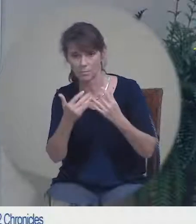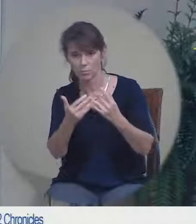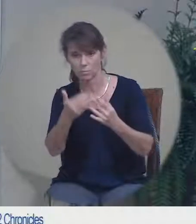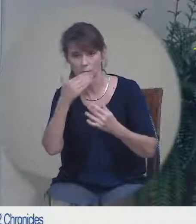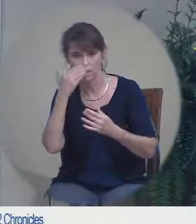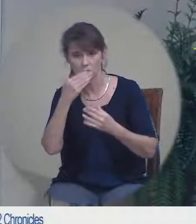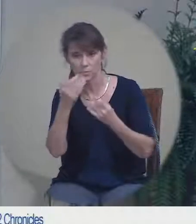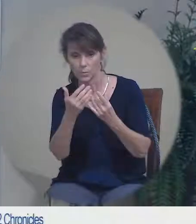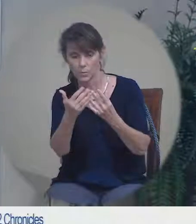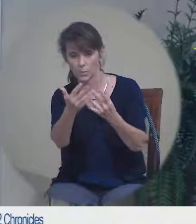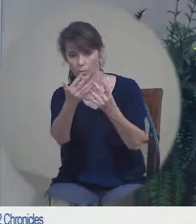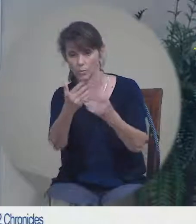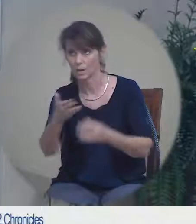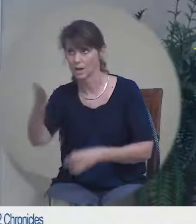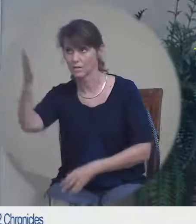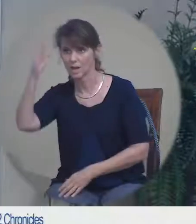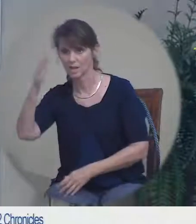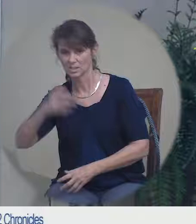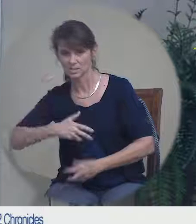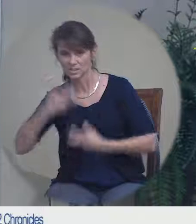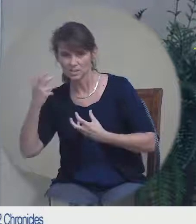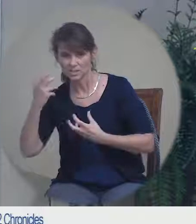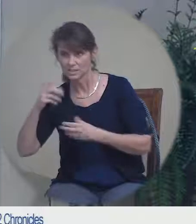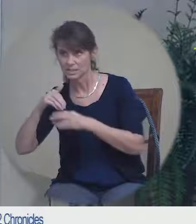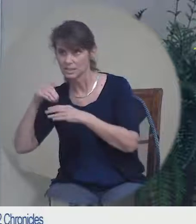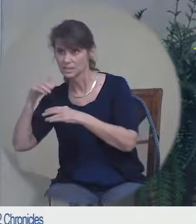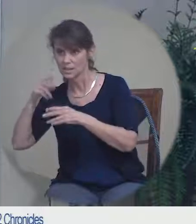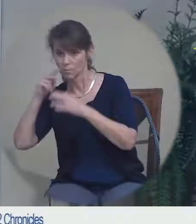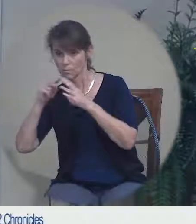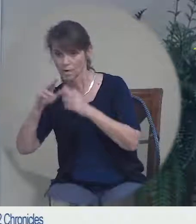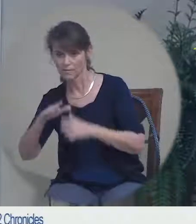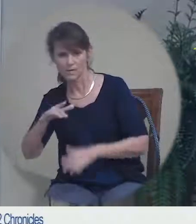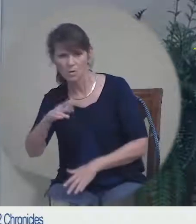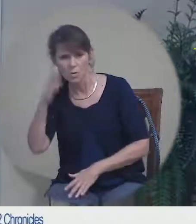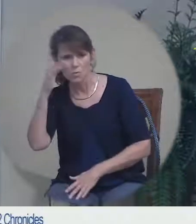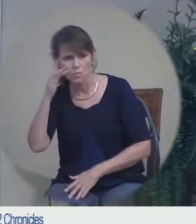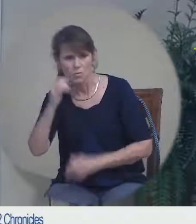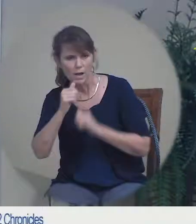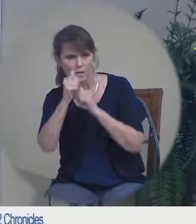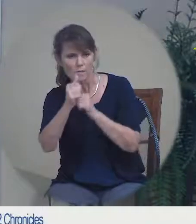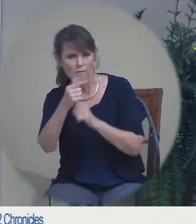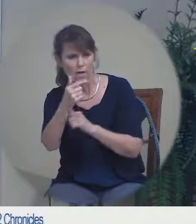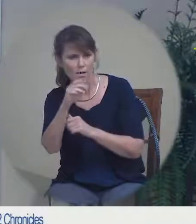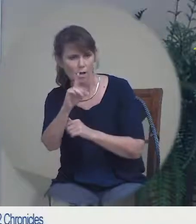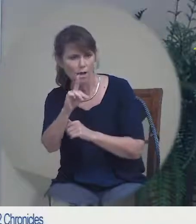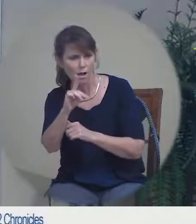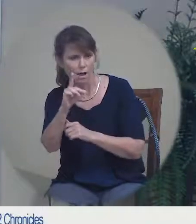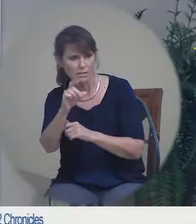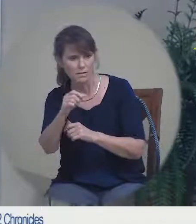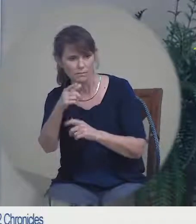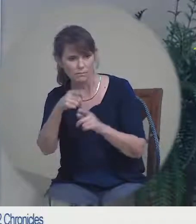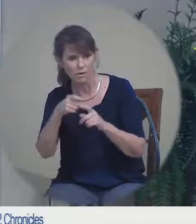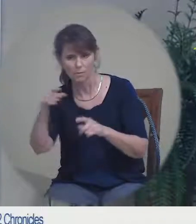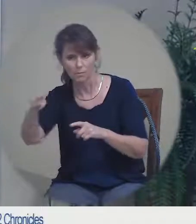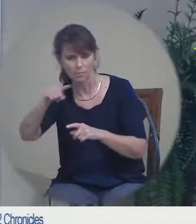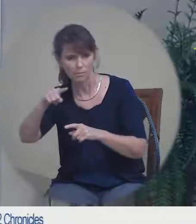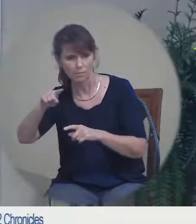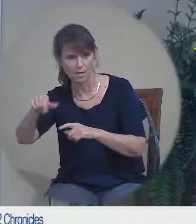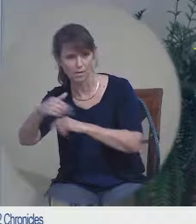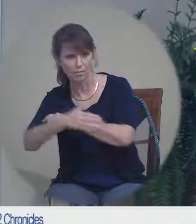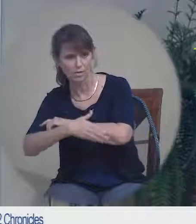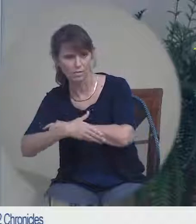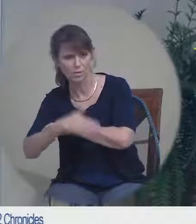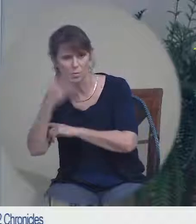and he sent him a prophet who said to him, why have you sought the gods of the people who have not delivered their own people from your hand? And he